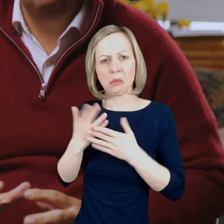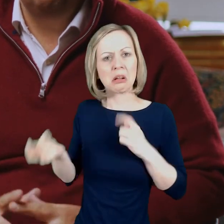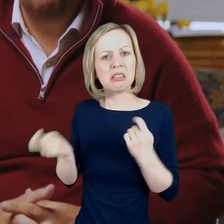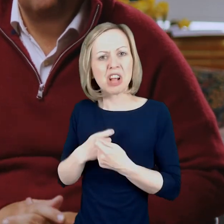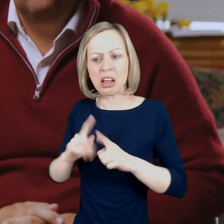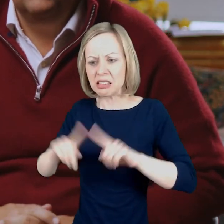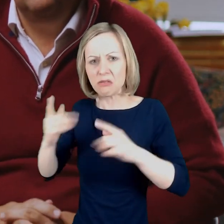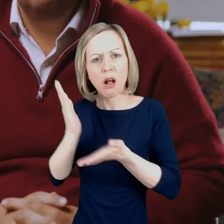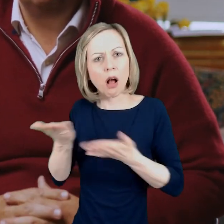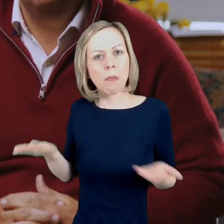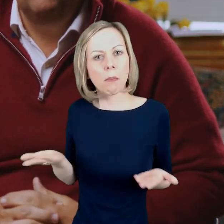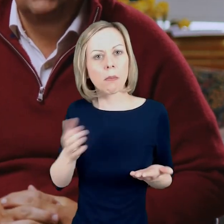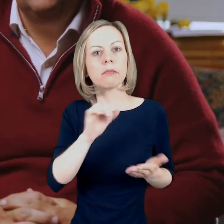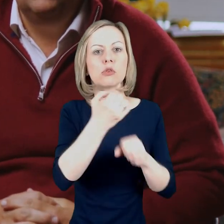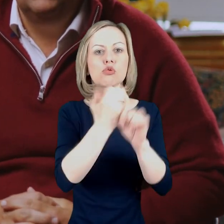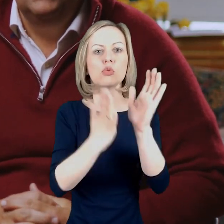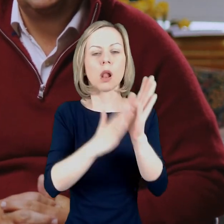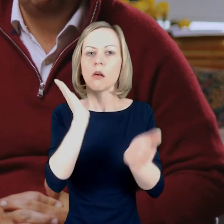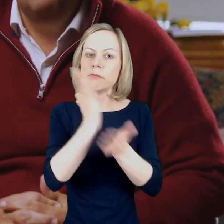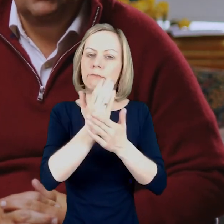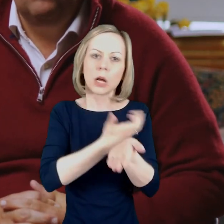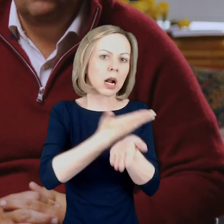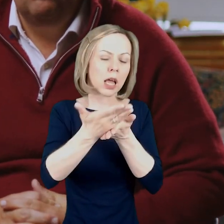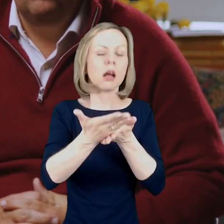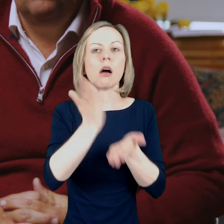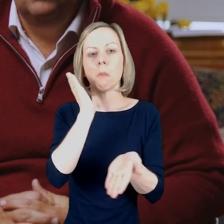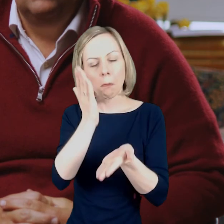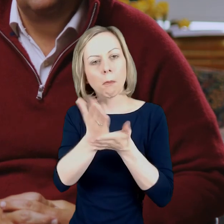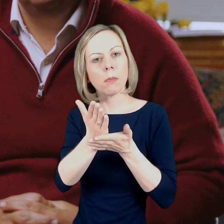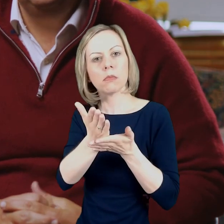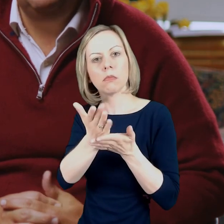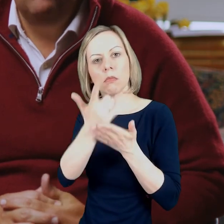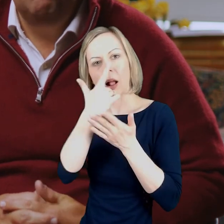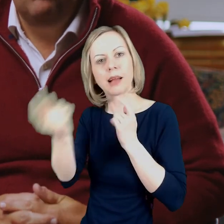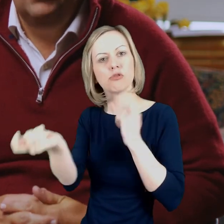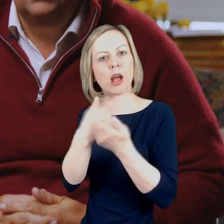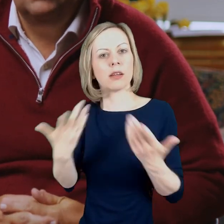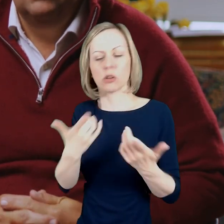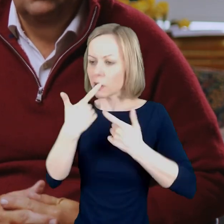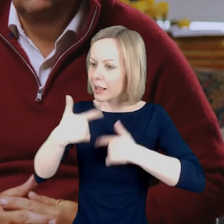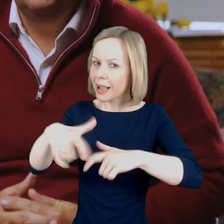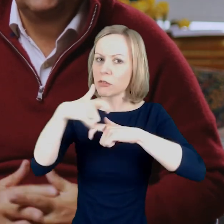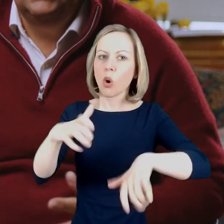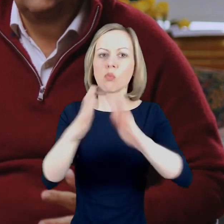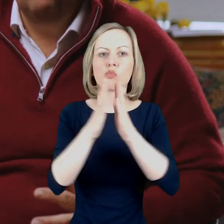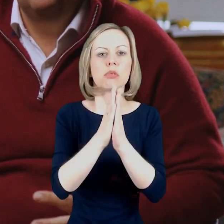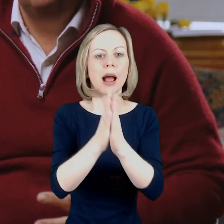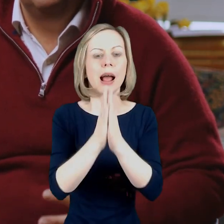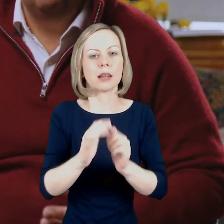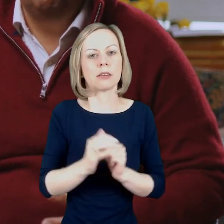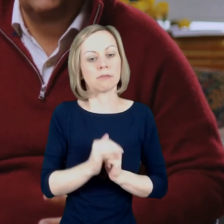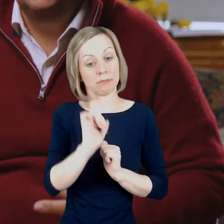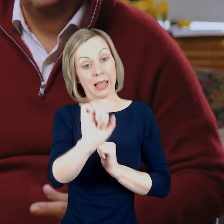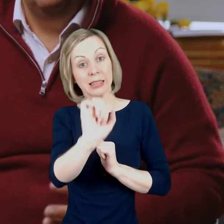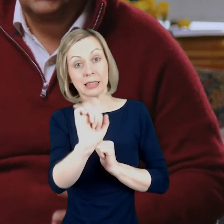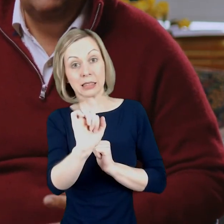George Muller would want to say to us very clearly, it makes a difference. Keep on praying. In his words, it